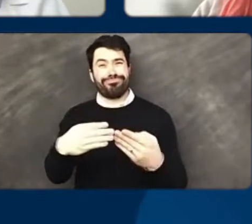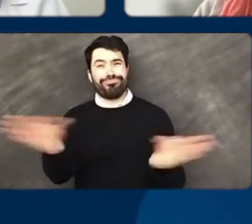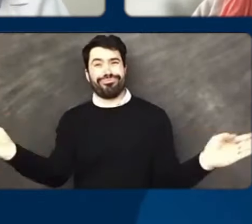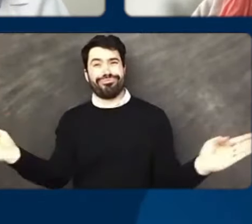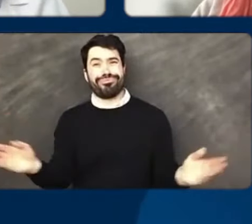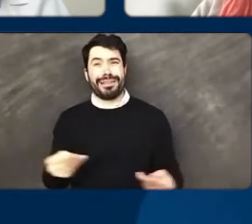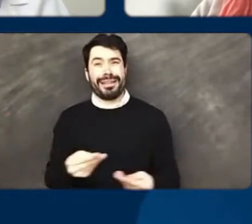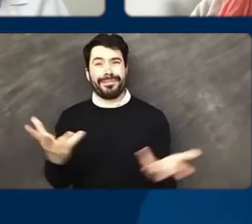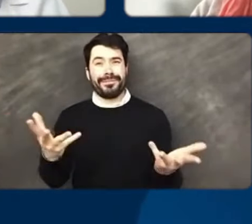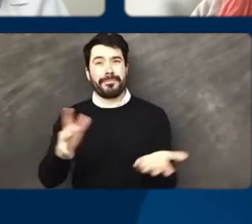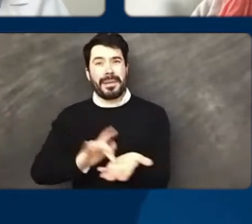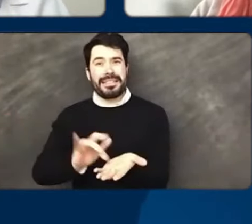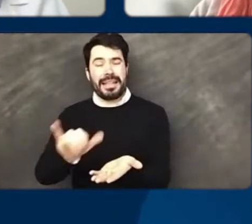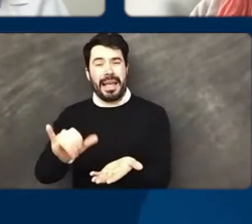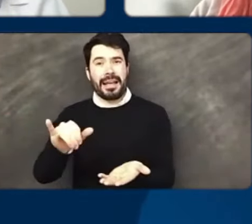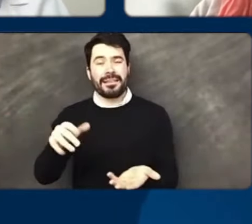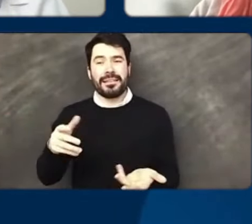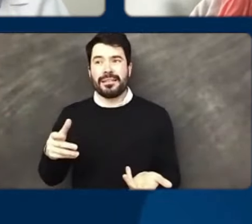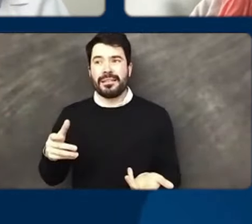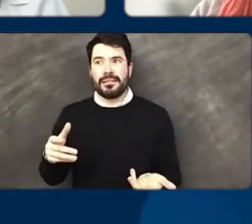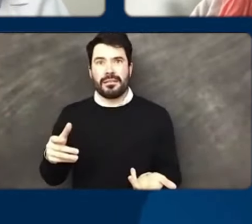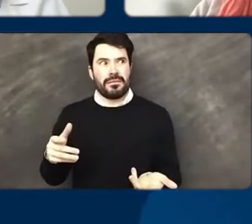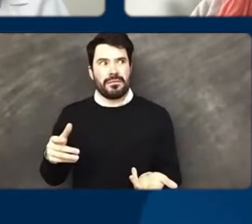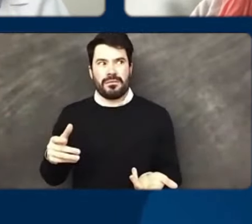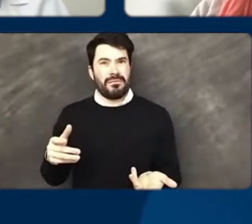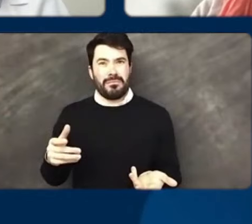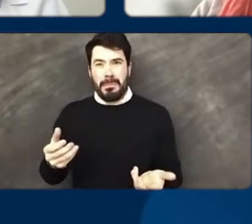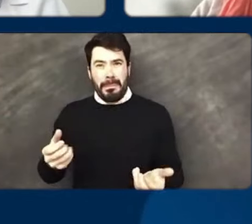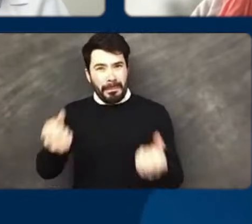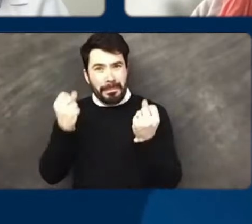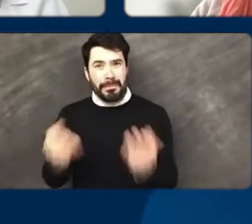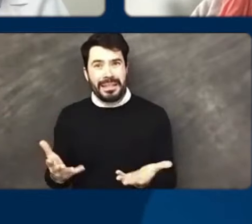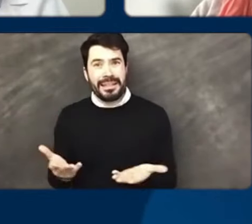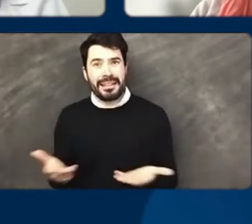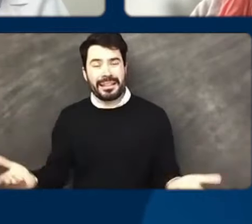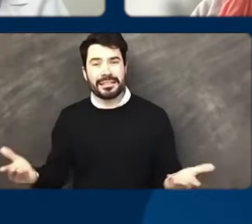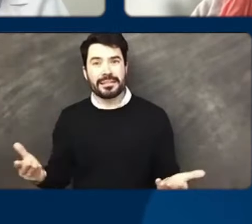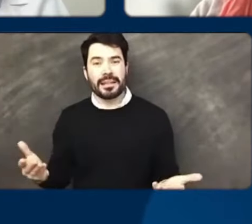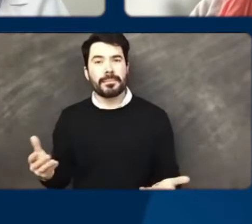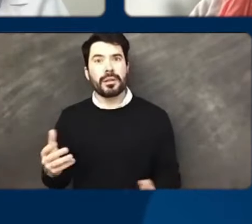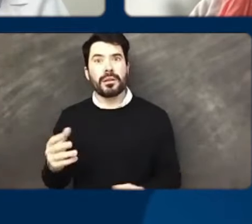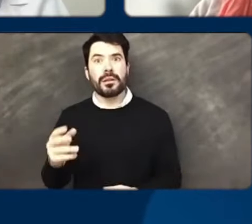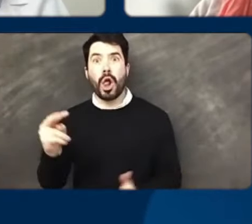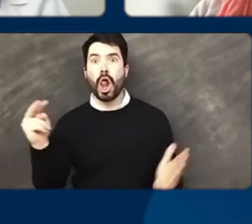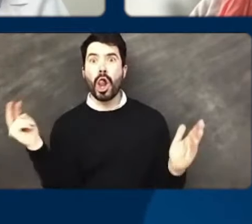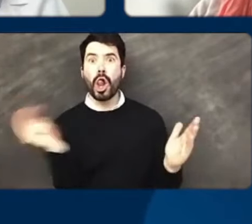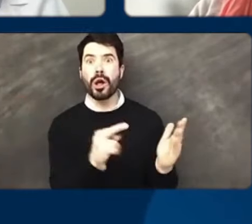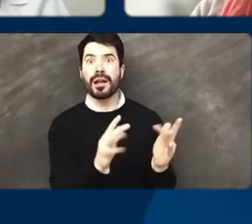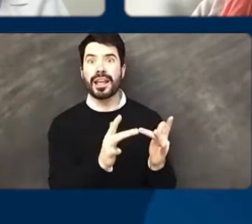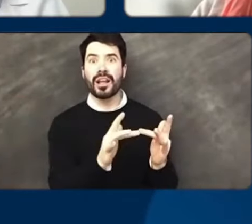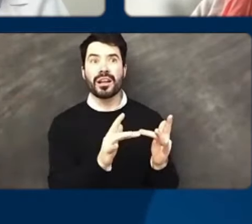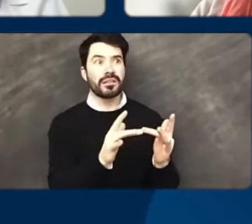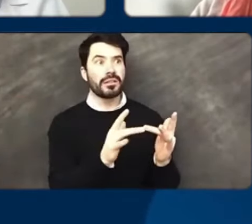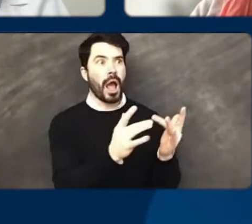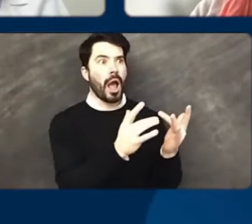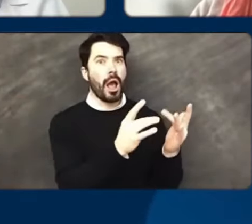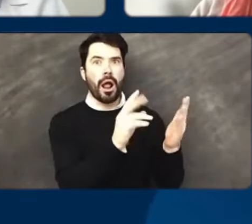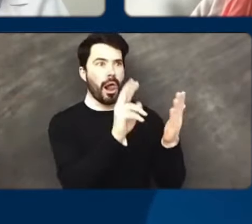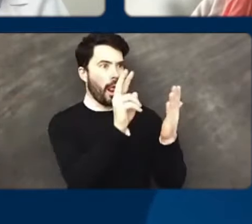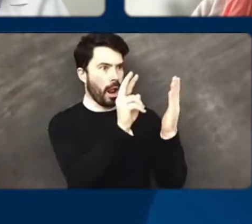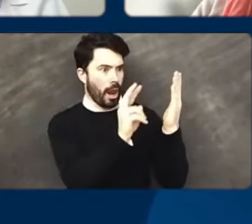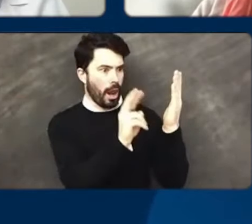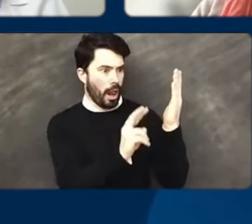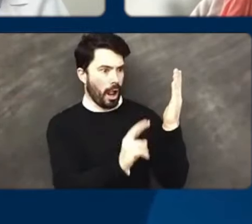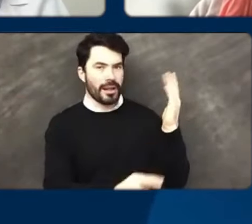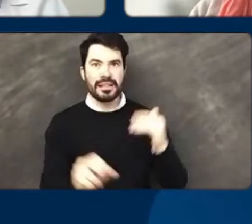a ton of stuff everywhere you look, especially in the internet, about all the things that statins can do